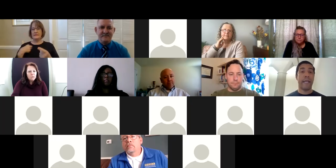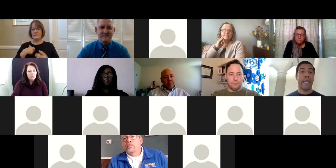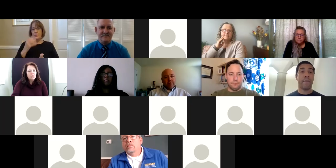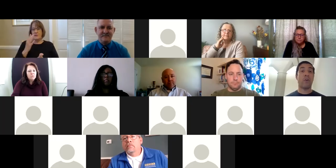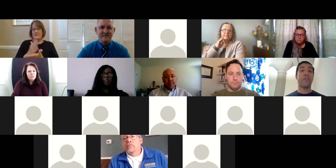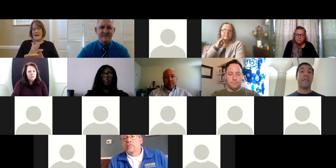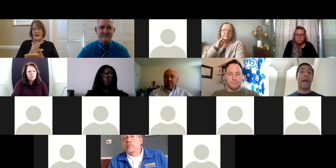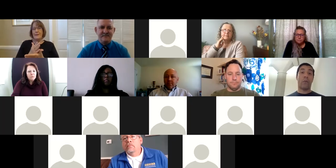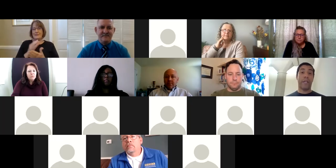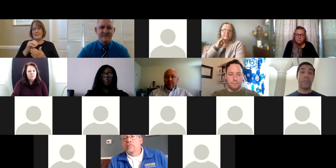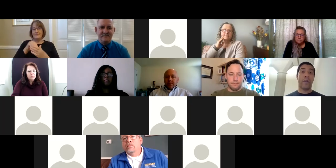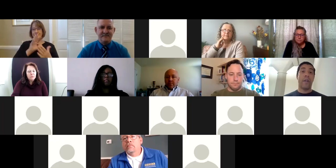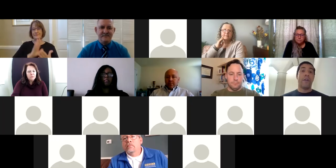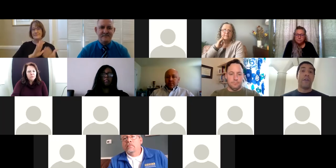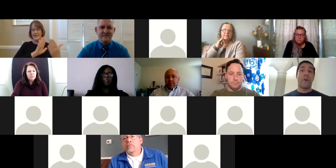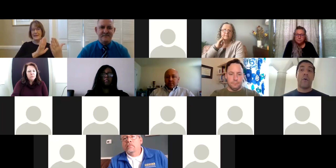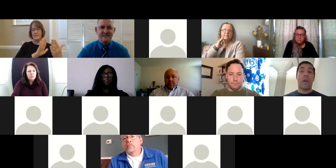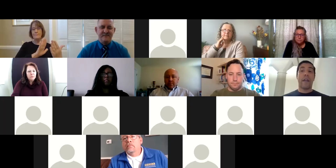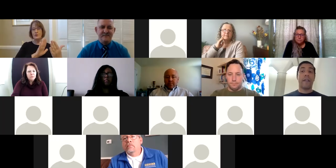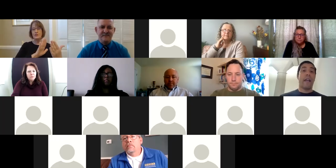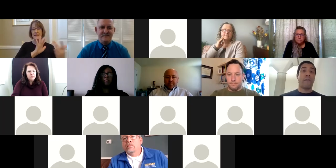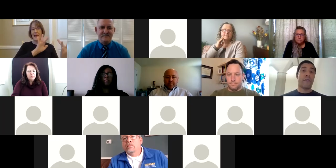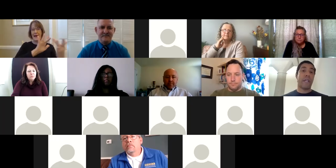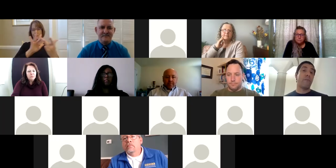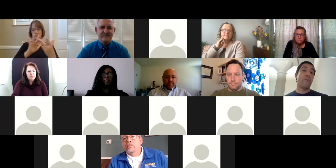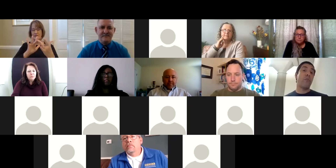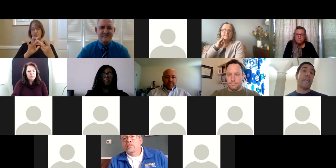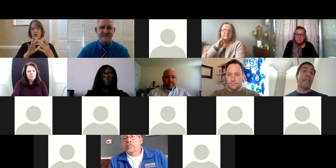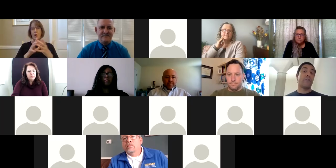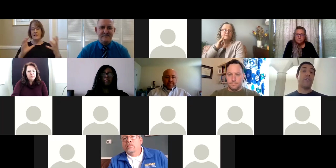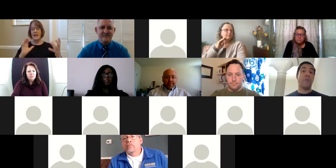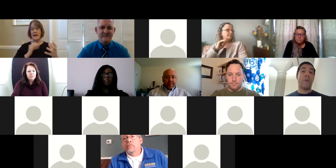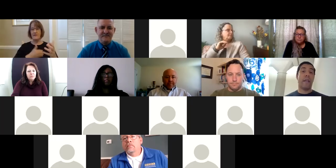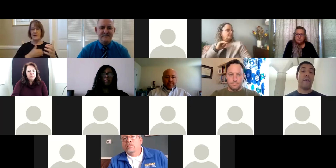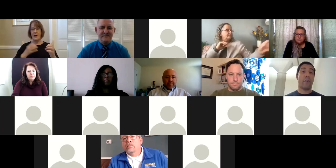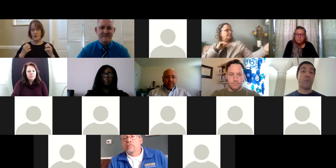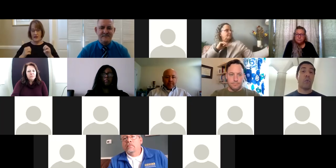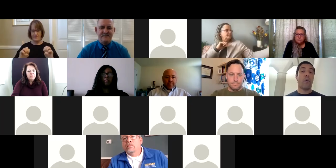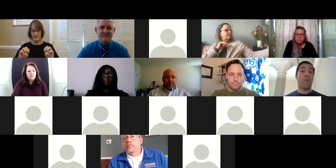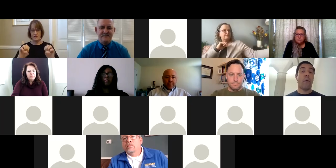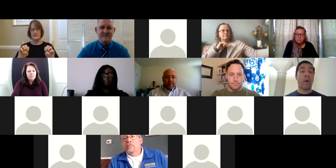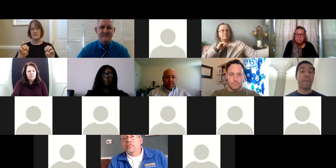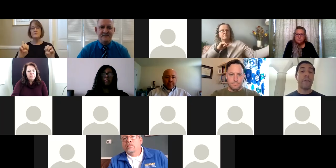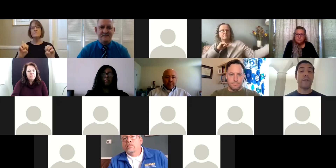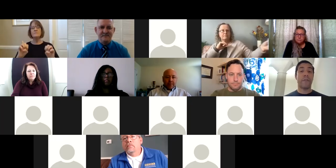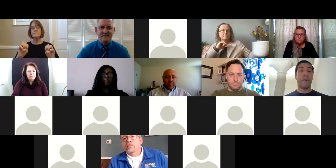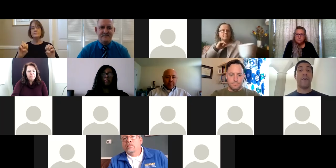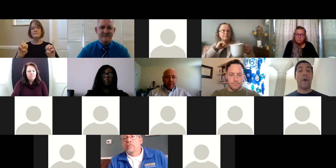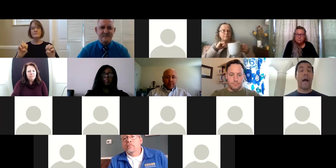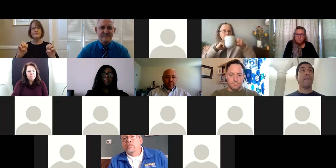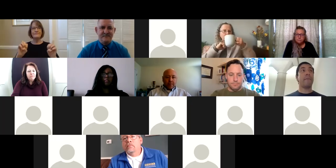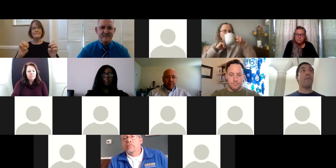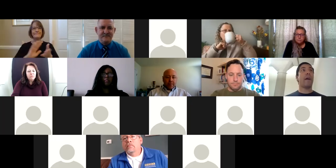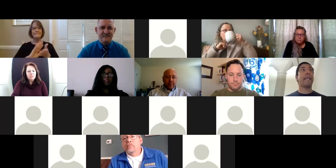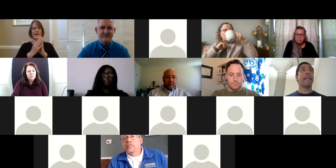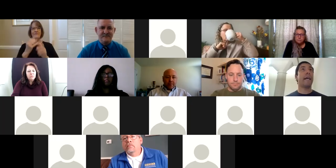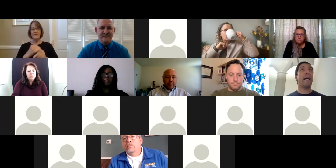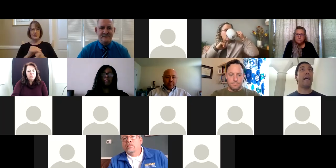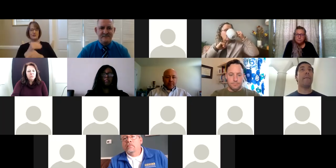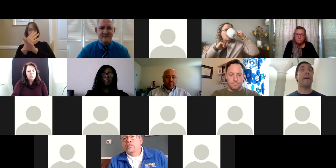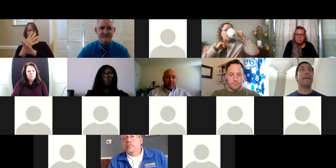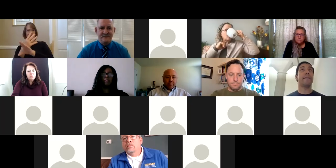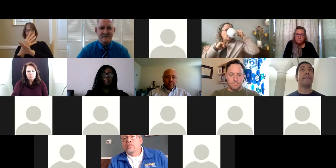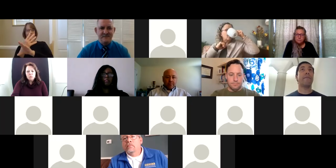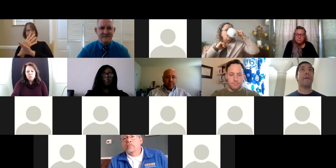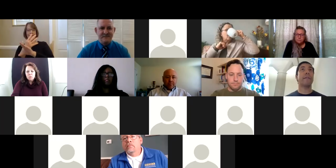doing in-person outreach. So a lot of the efforts have moved into a virtual form. So I've been providing